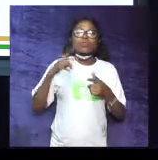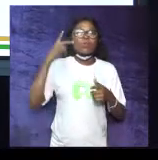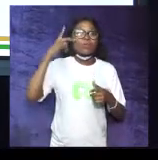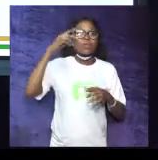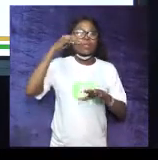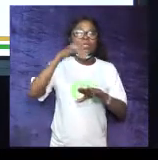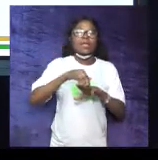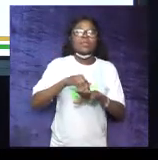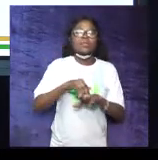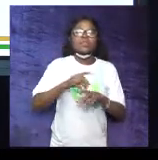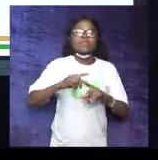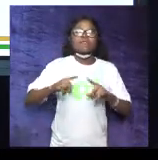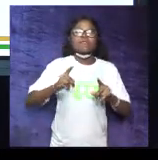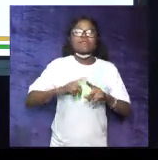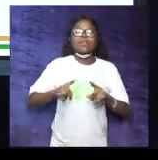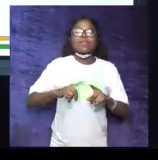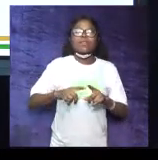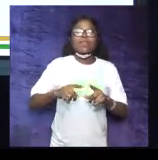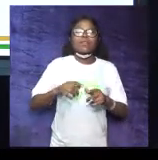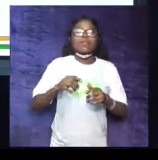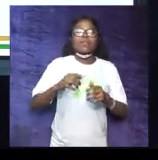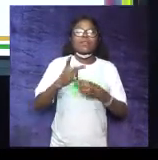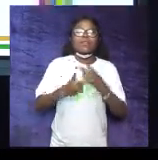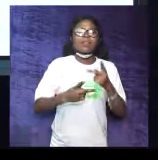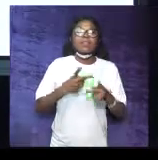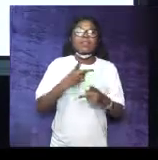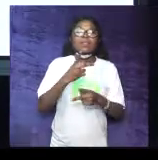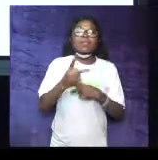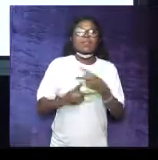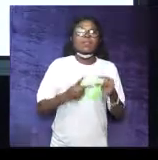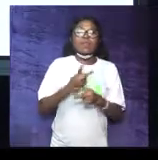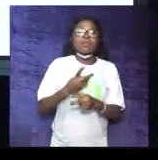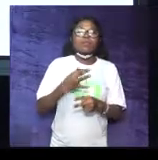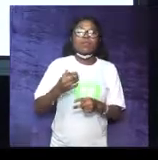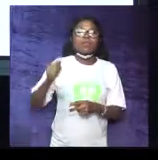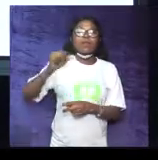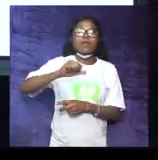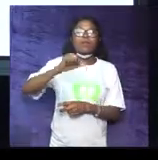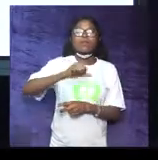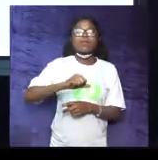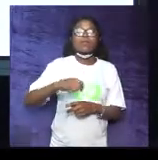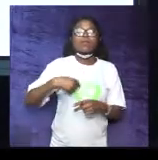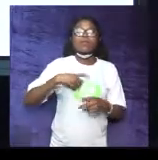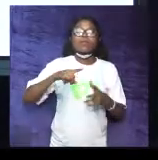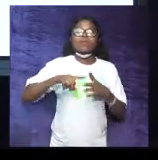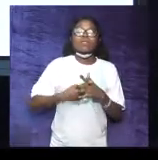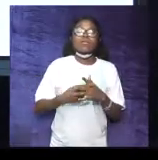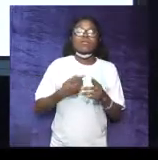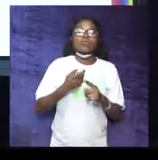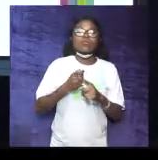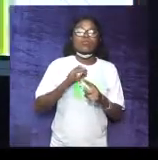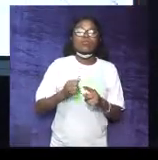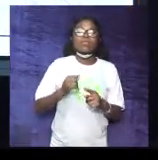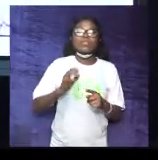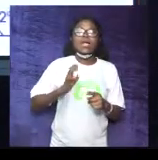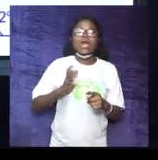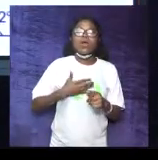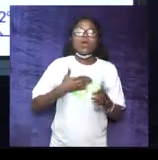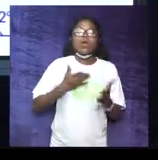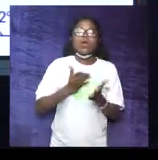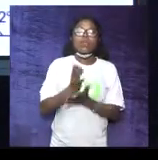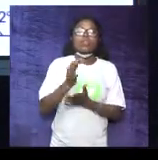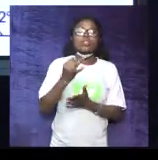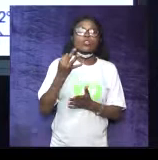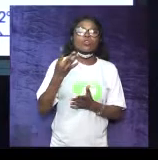of angle between lines. But before we go into today's topic, we'll begin with a review of the